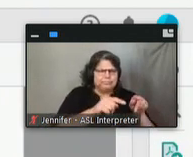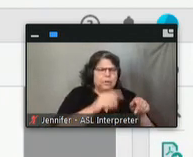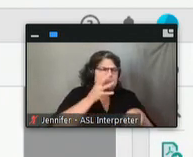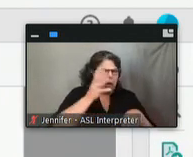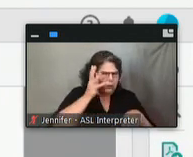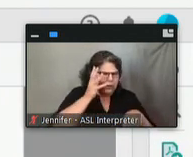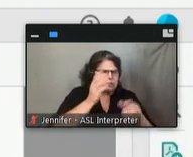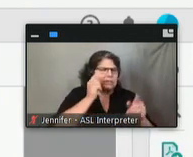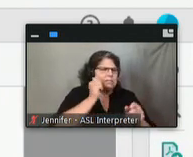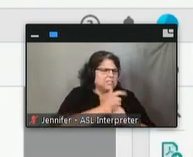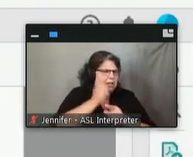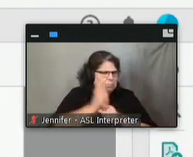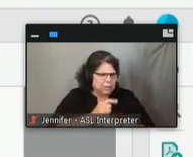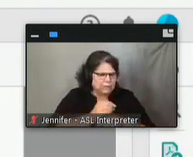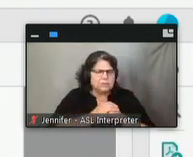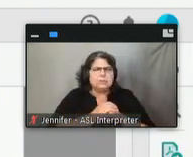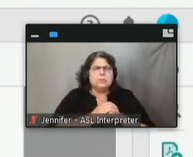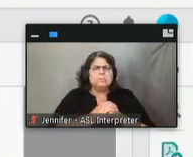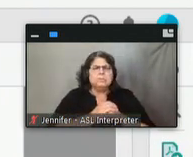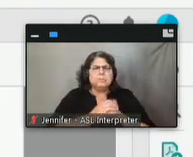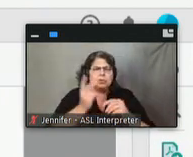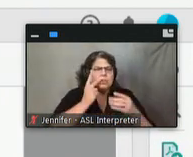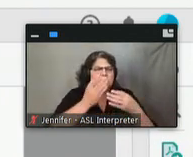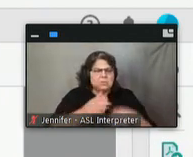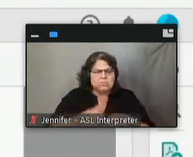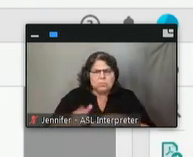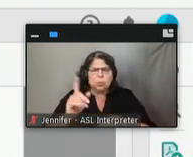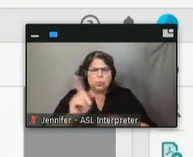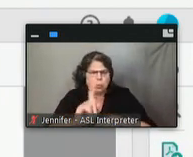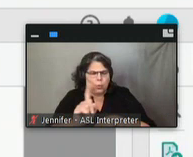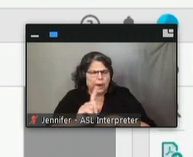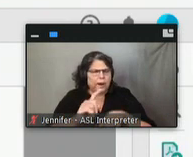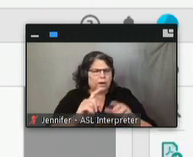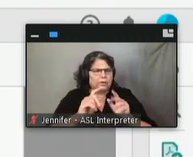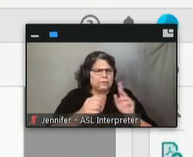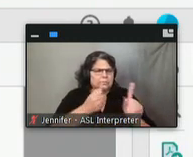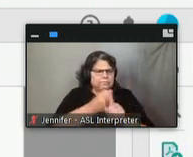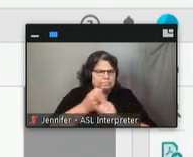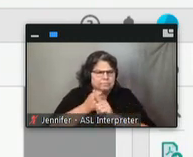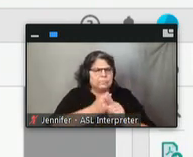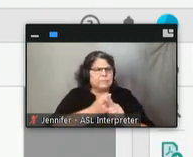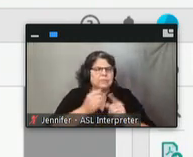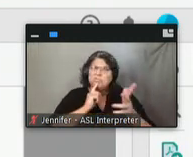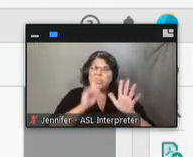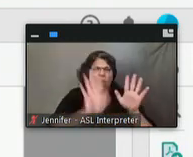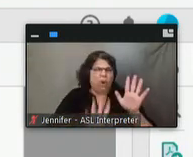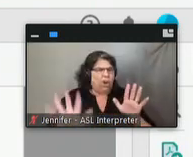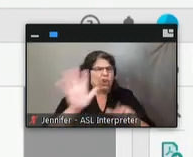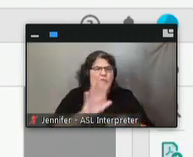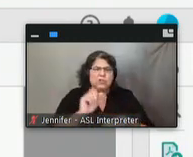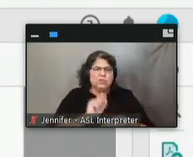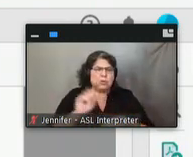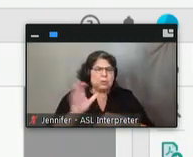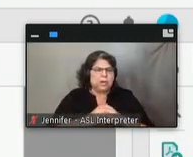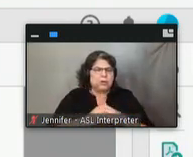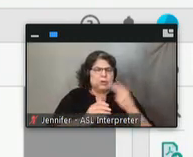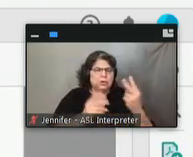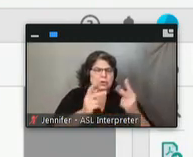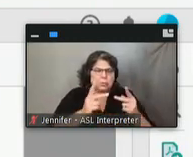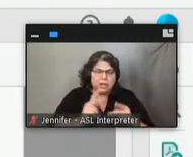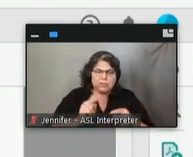a breakdown in terms of geography of these cases really occurring throughout Sonoma, 2 facilities in North County,